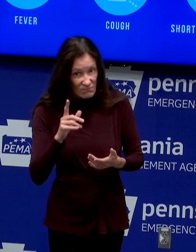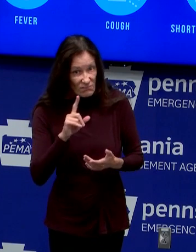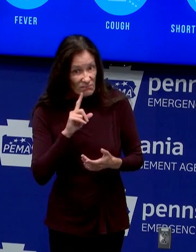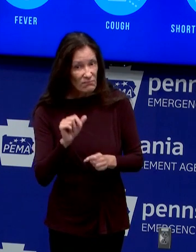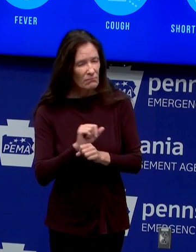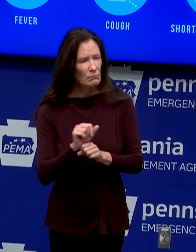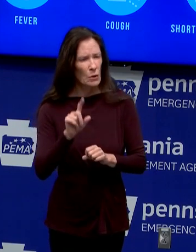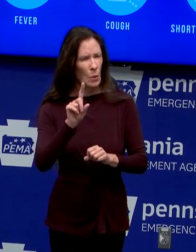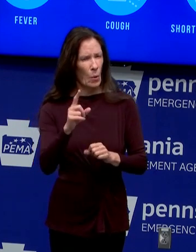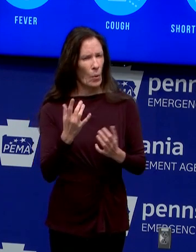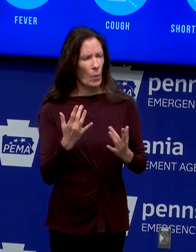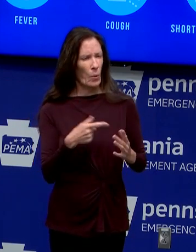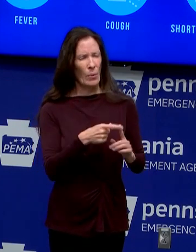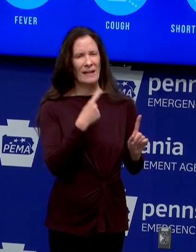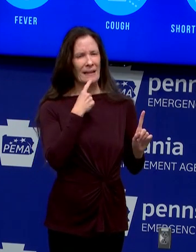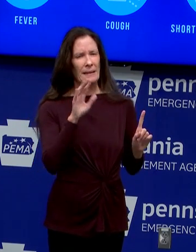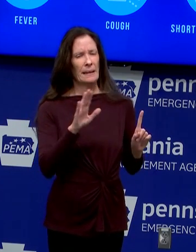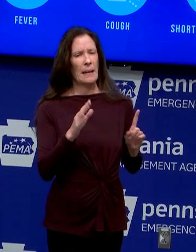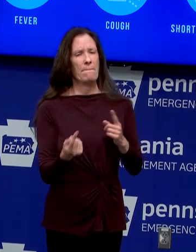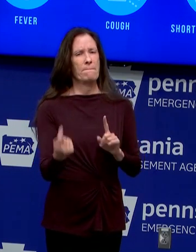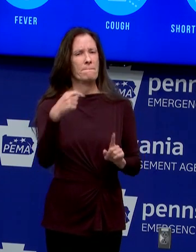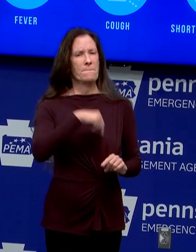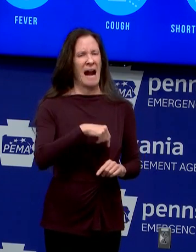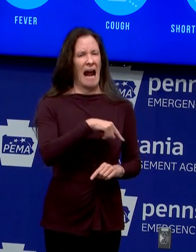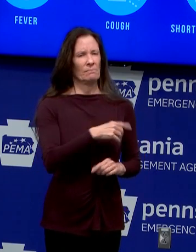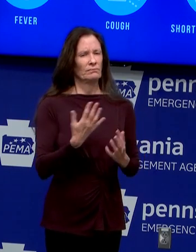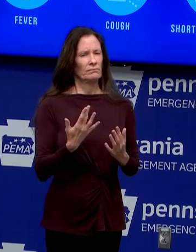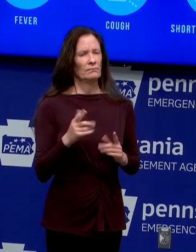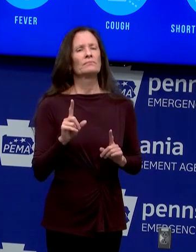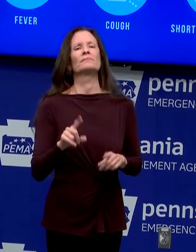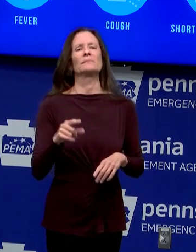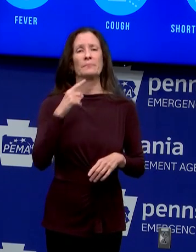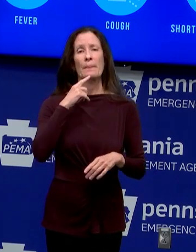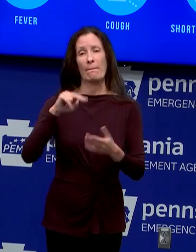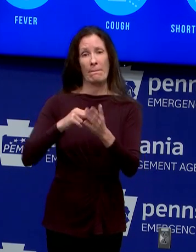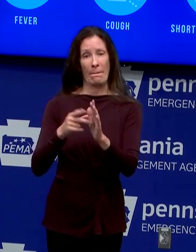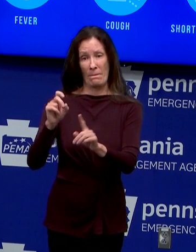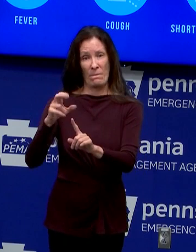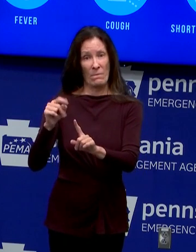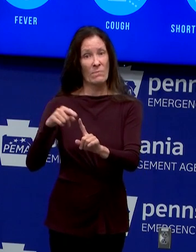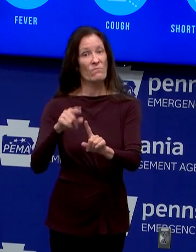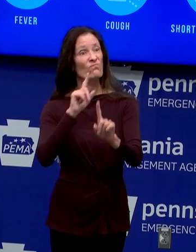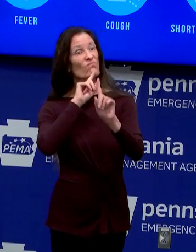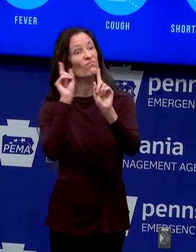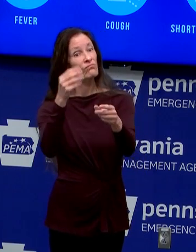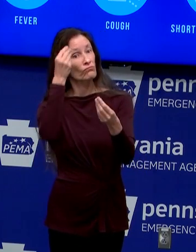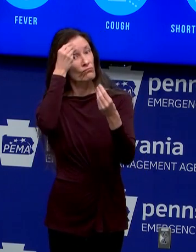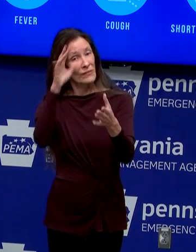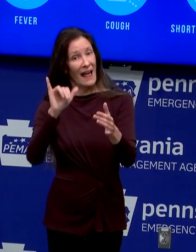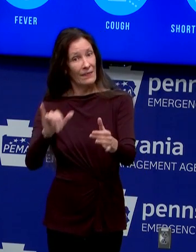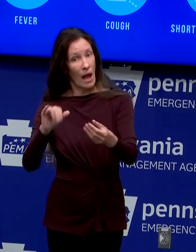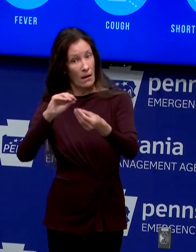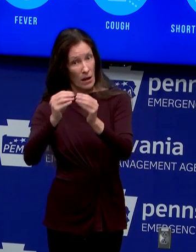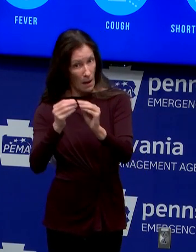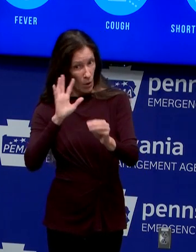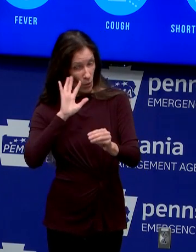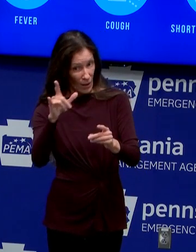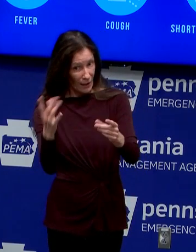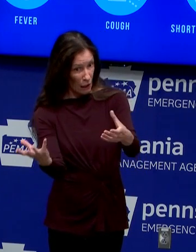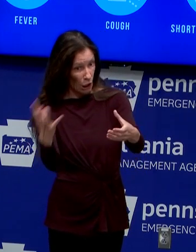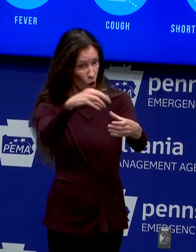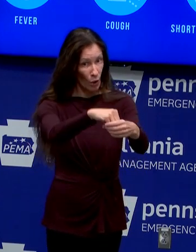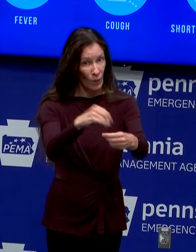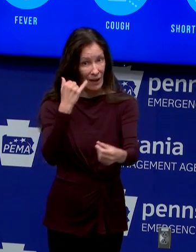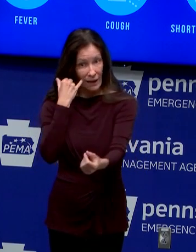Is that true? And has been the Department of Health reporting that number in its daily count, or will that be reported soon in a